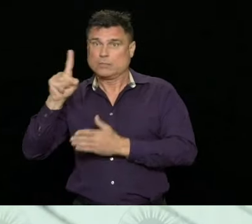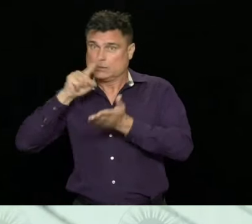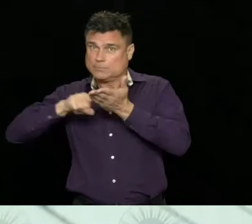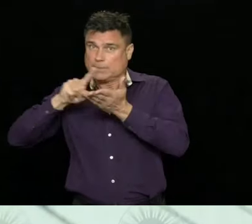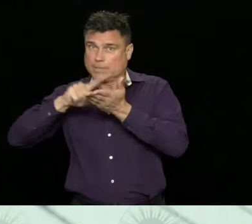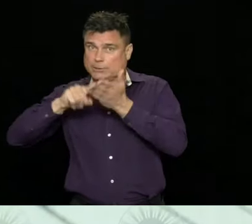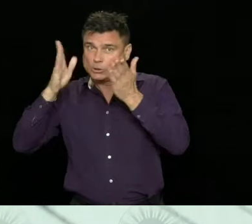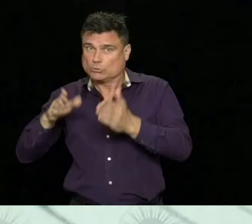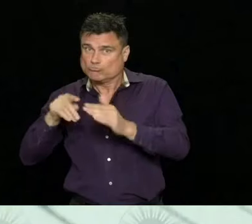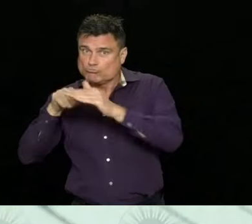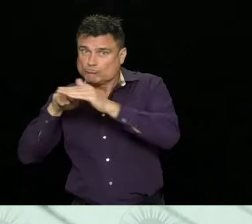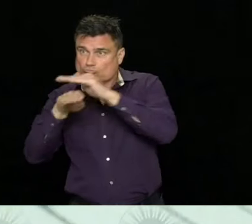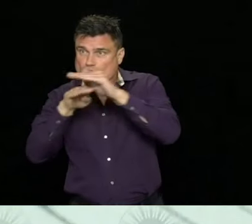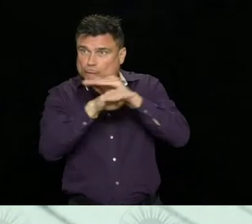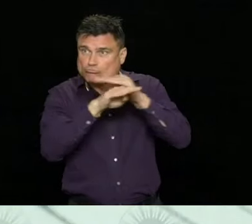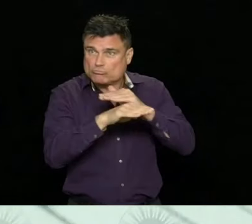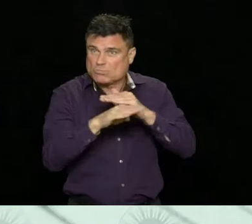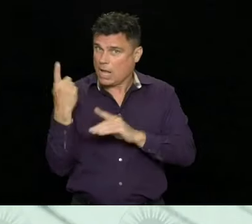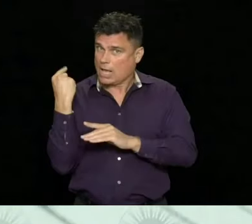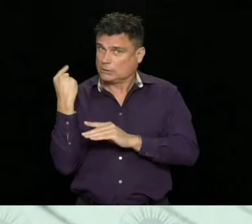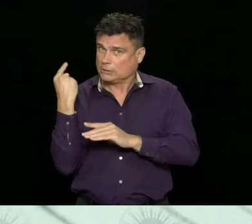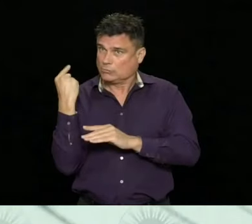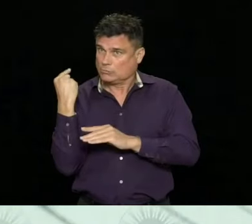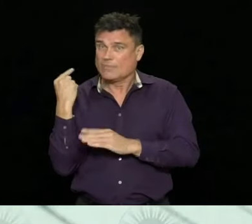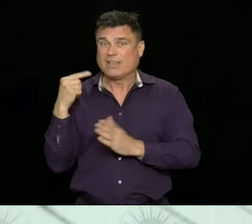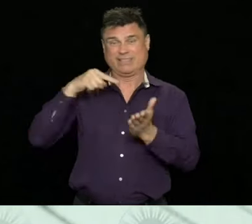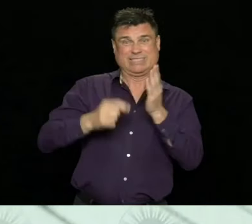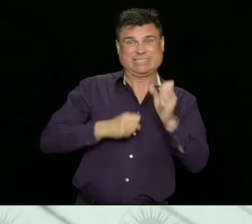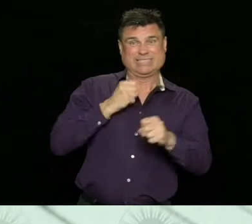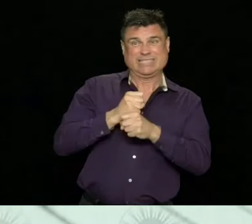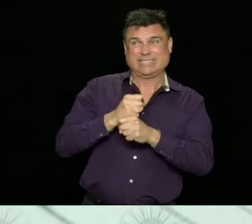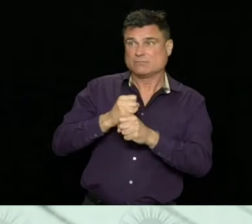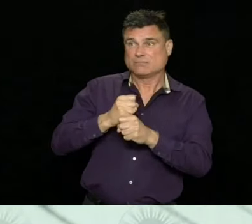April 16, they had